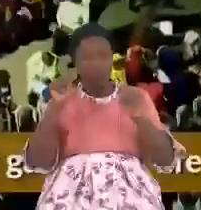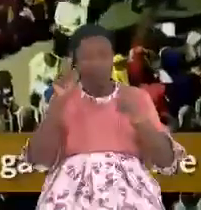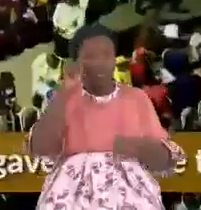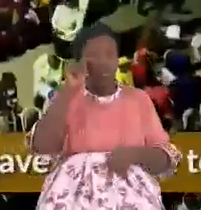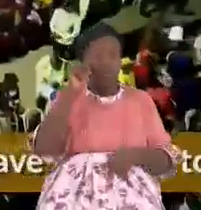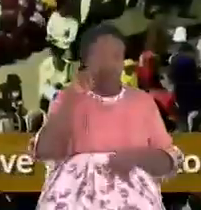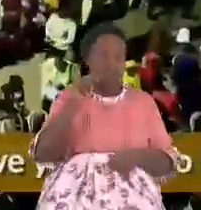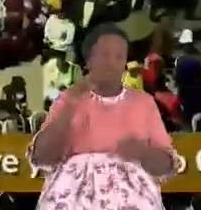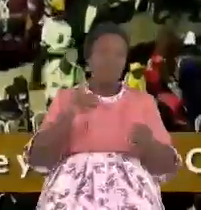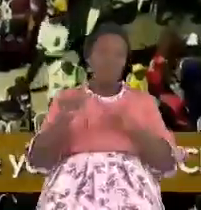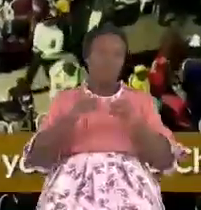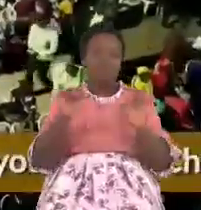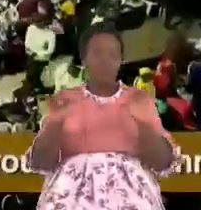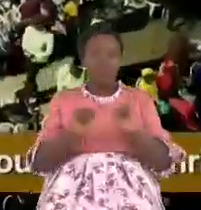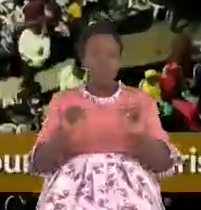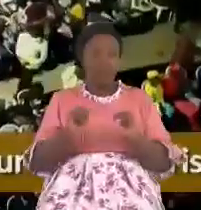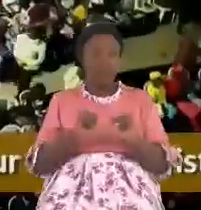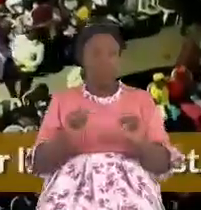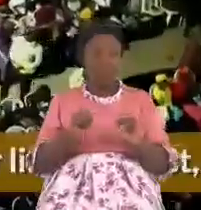thing